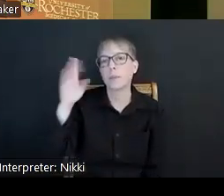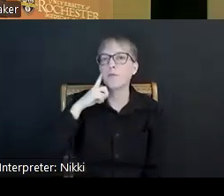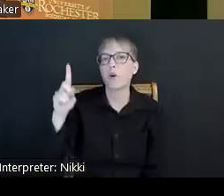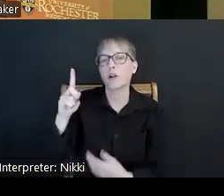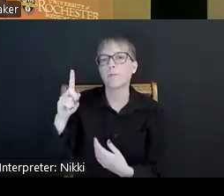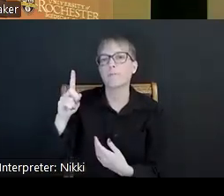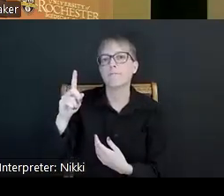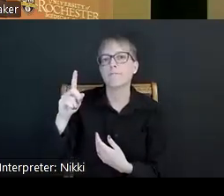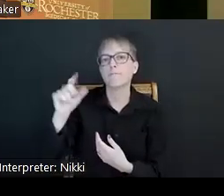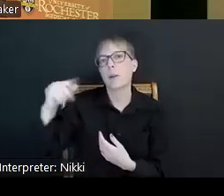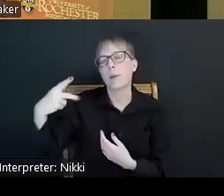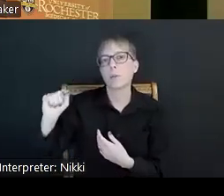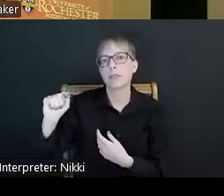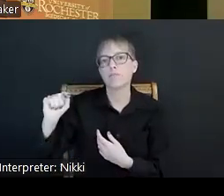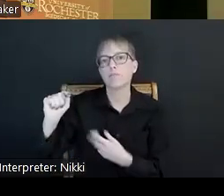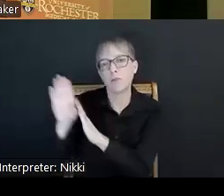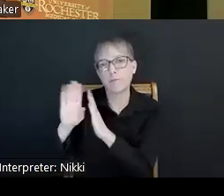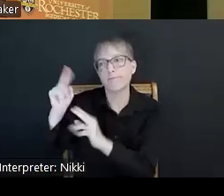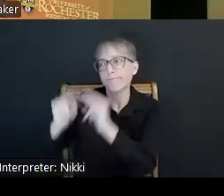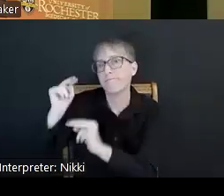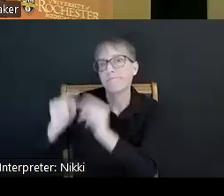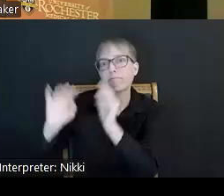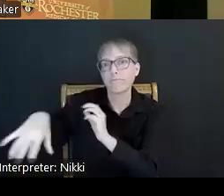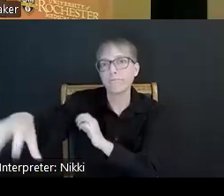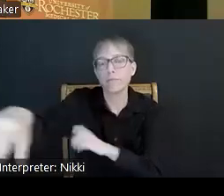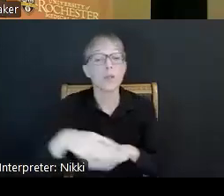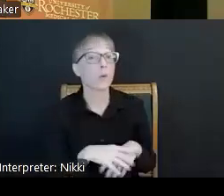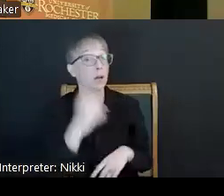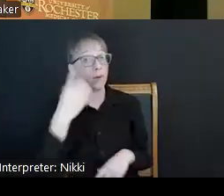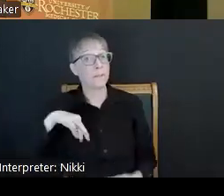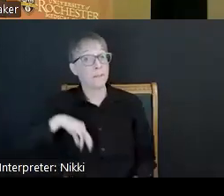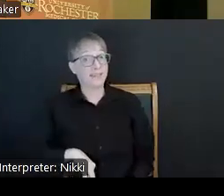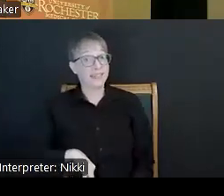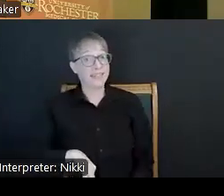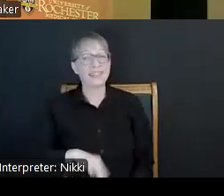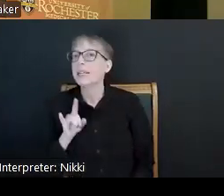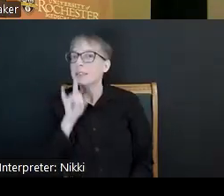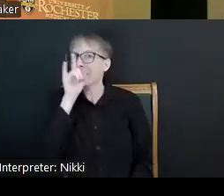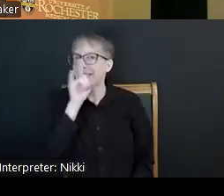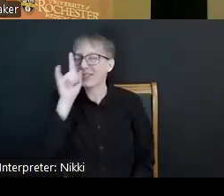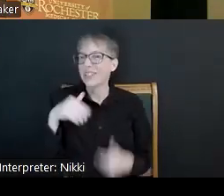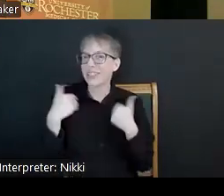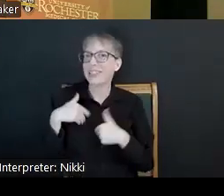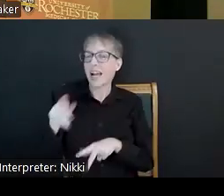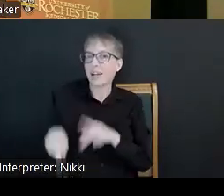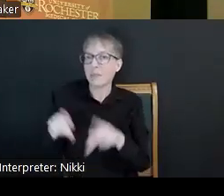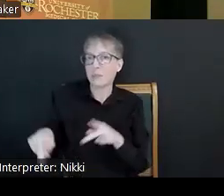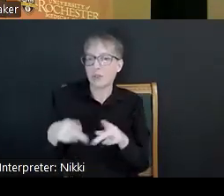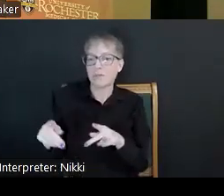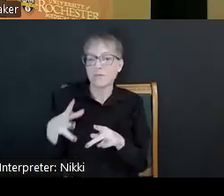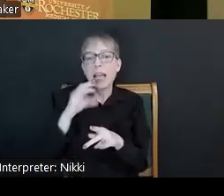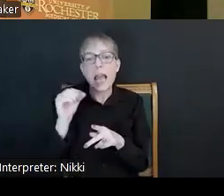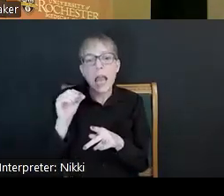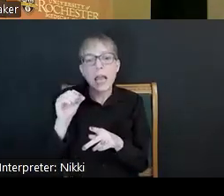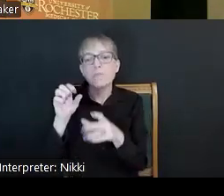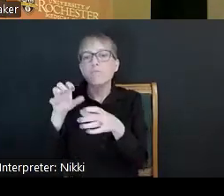Well, one of the outstanding advantages is that the young people of Pittsford and the area, of course, the people will come from all of